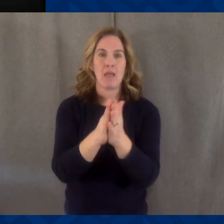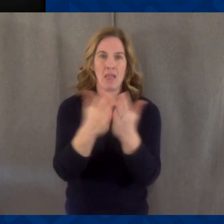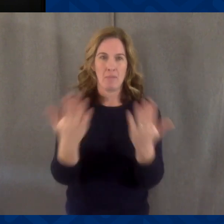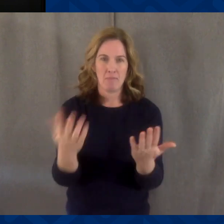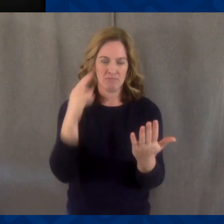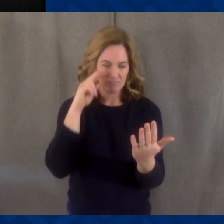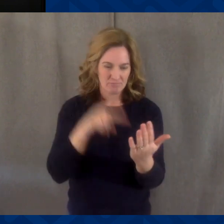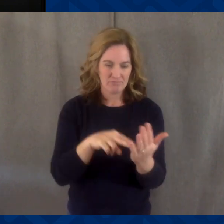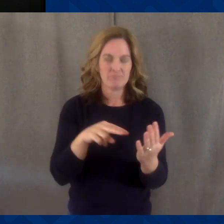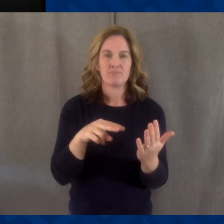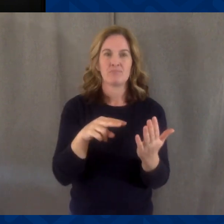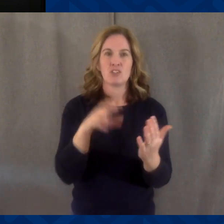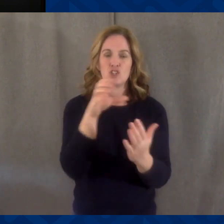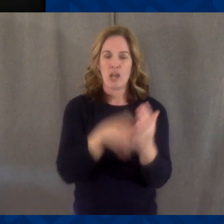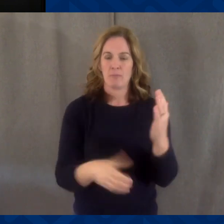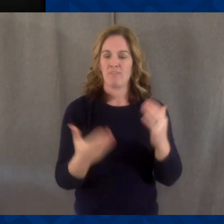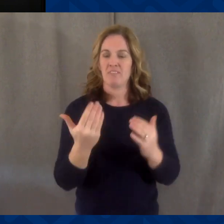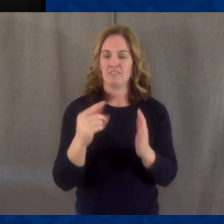verse 11.